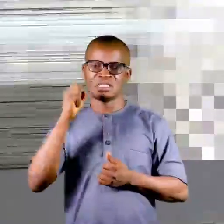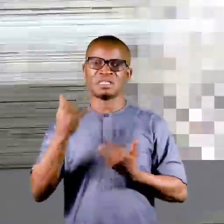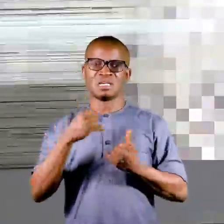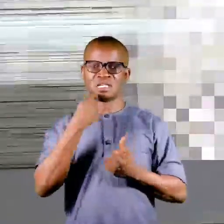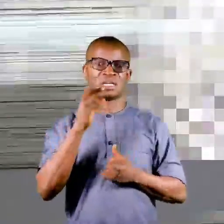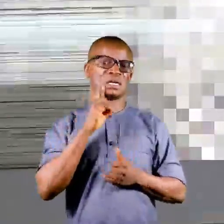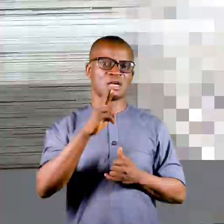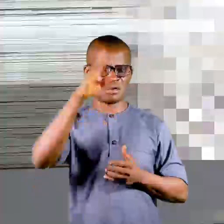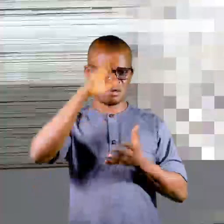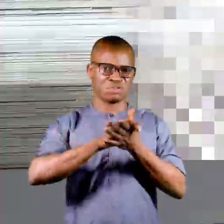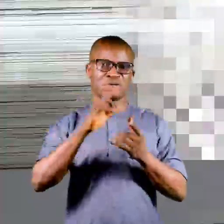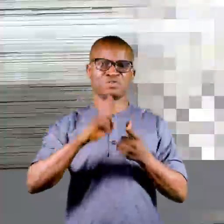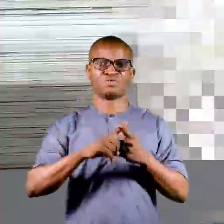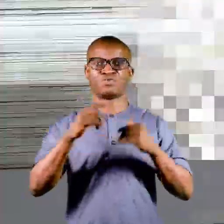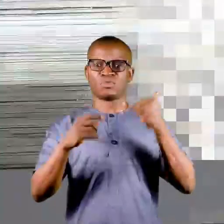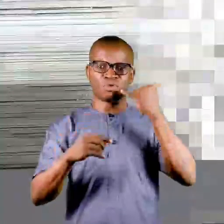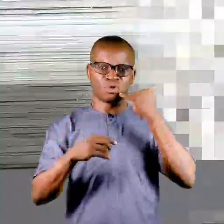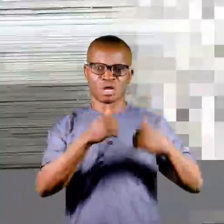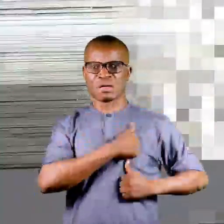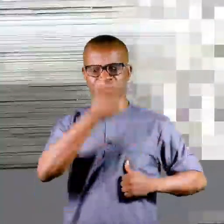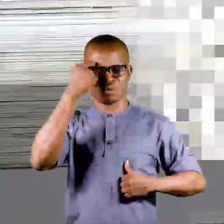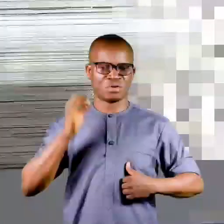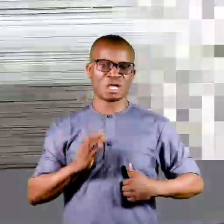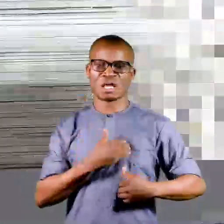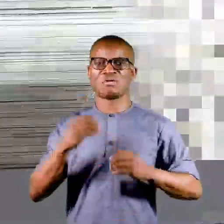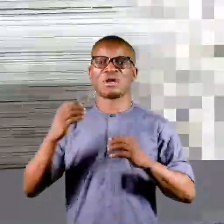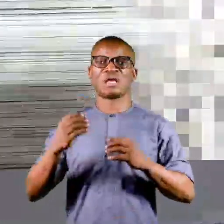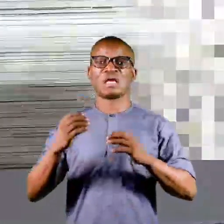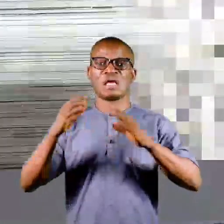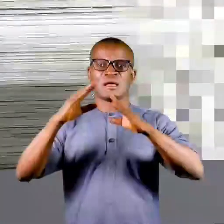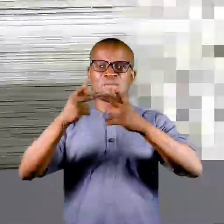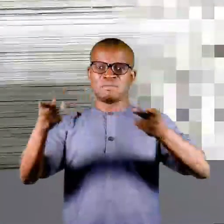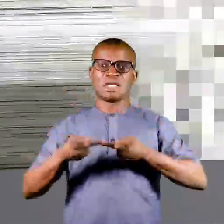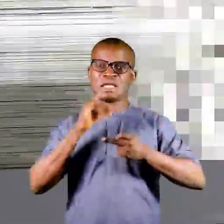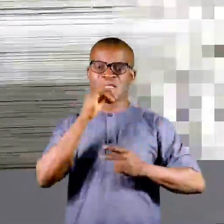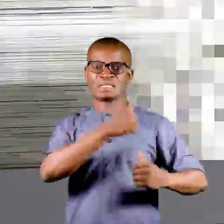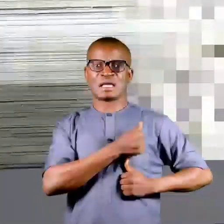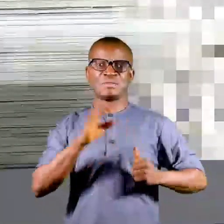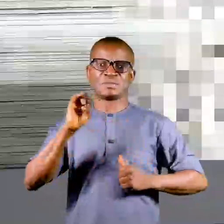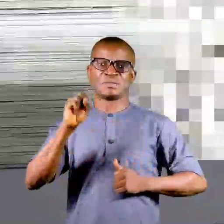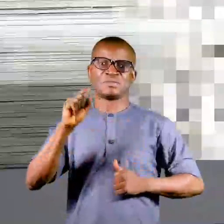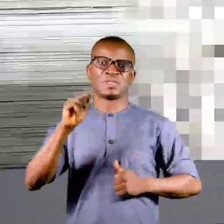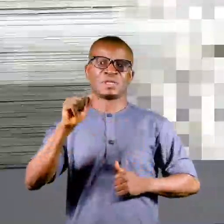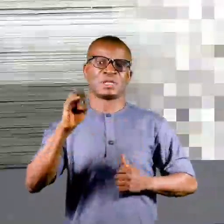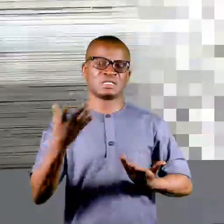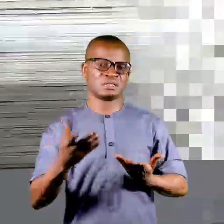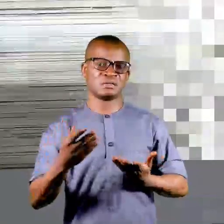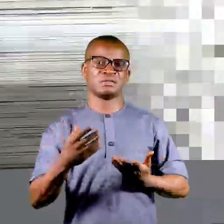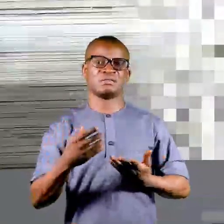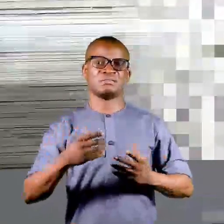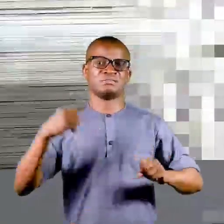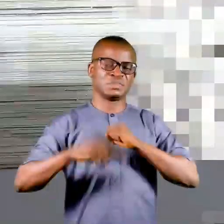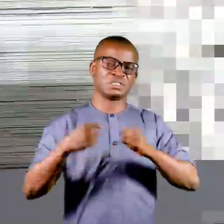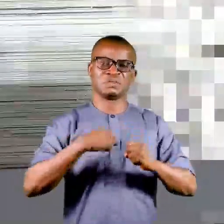her husband to call Army because our state is Army state. Army, that is me that carry the phone. And the Army want to beat me. My